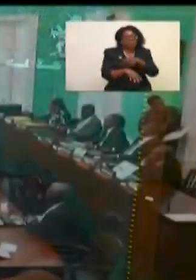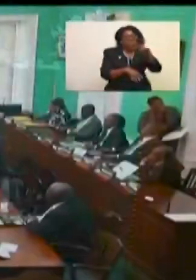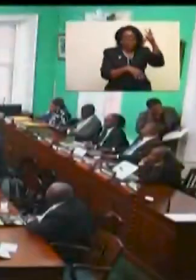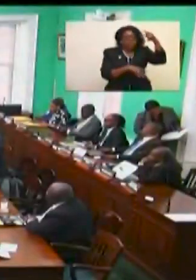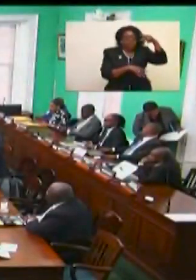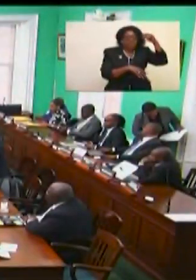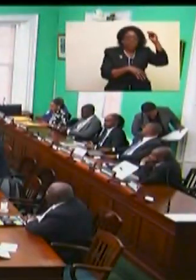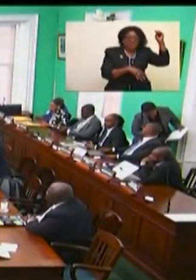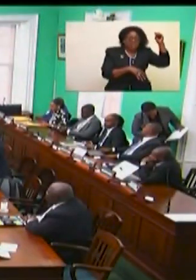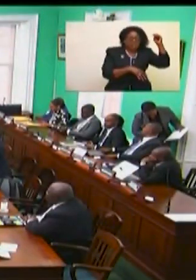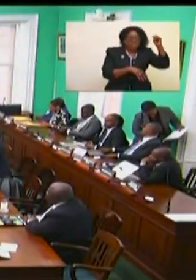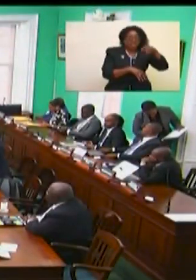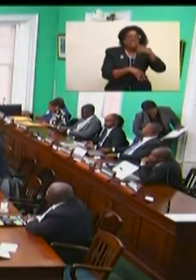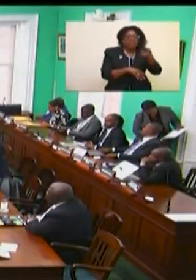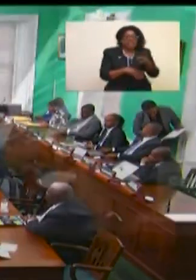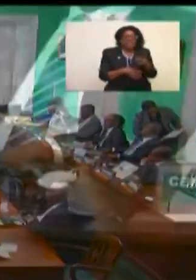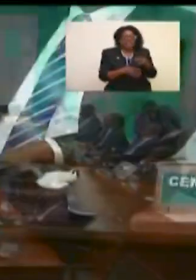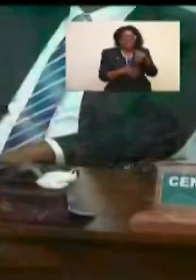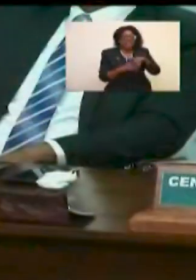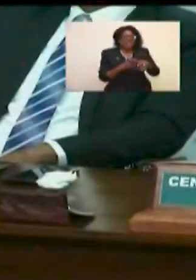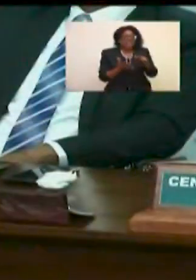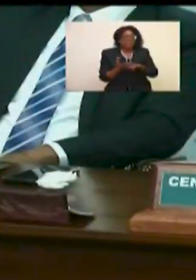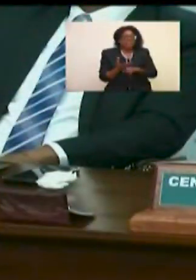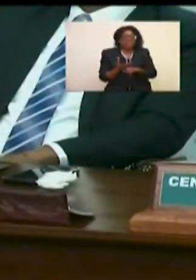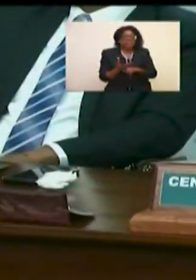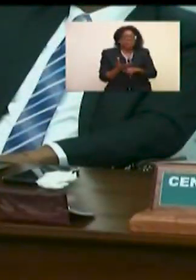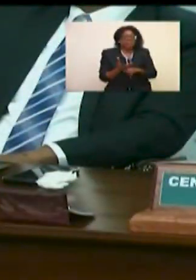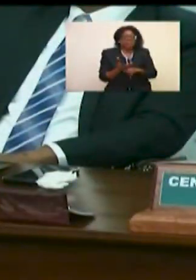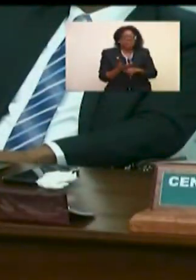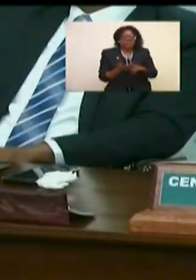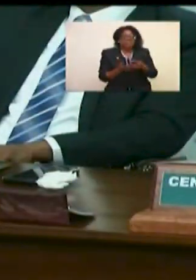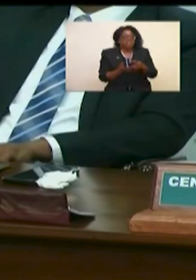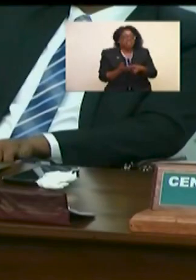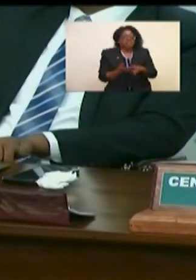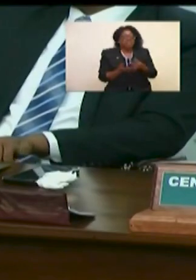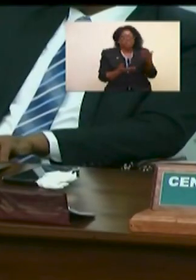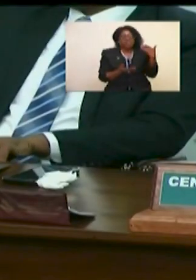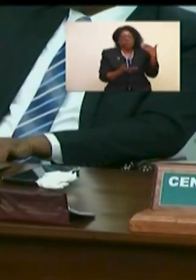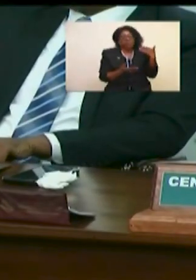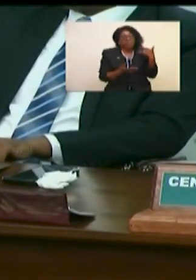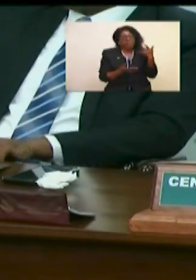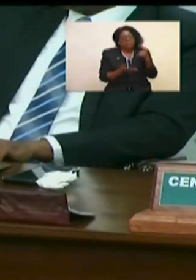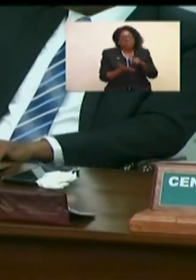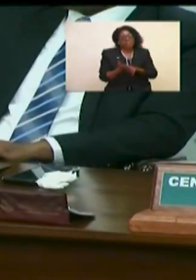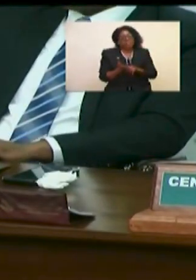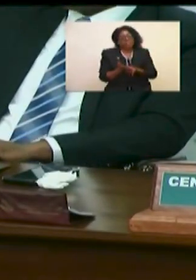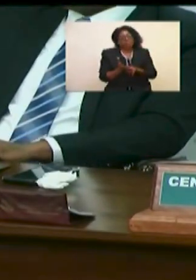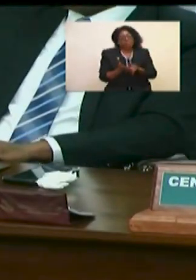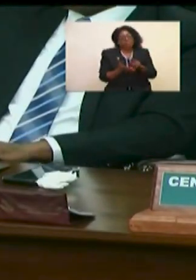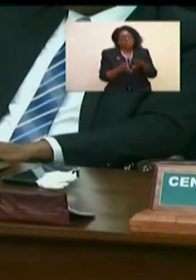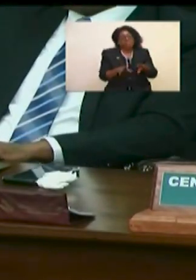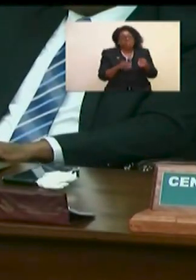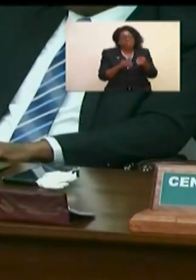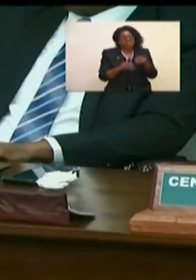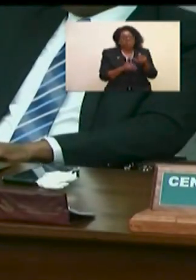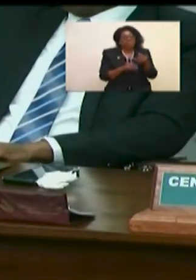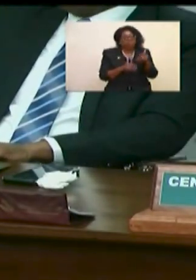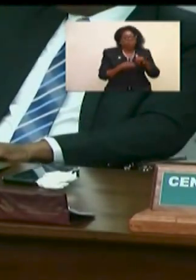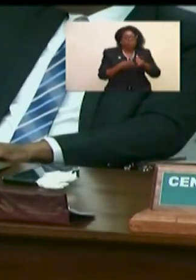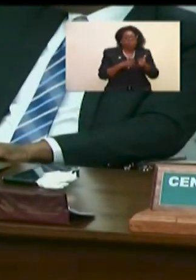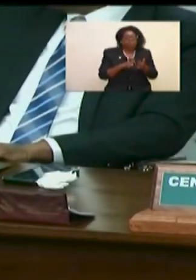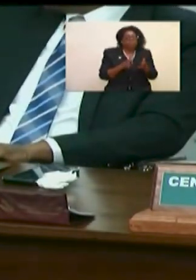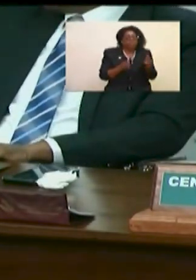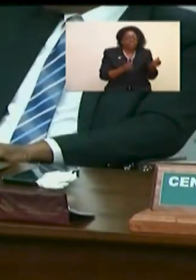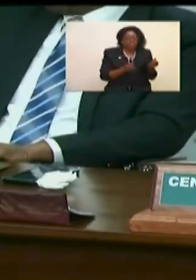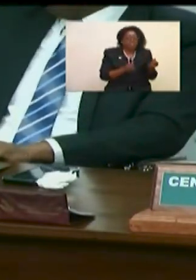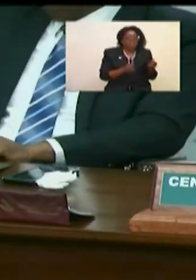Minister had said in this, originally said in this, and this was what this side had taken issue with,